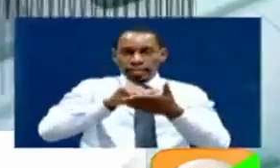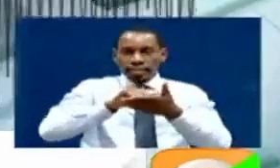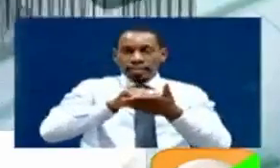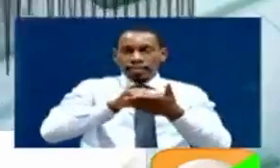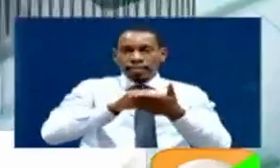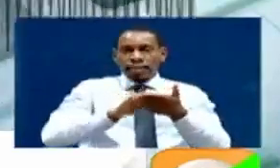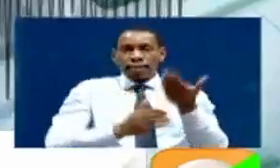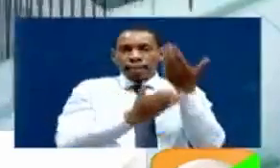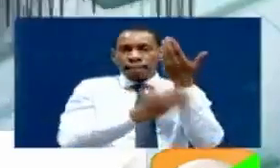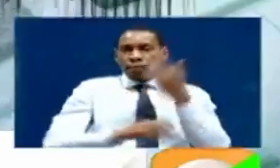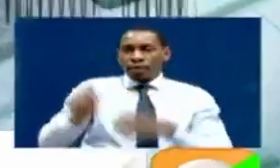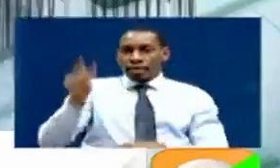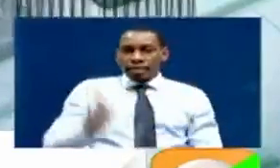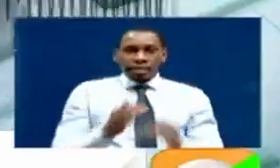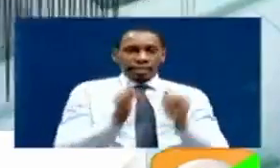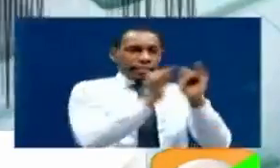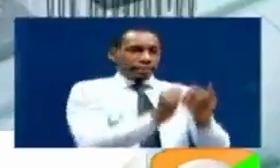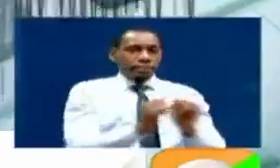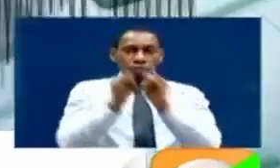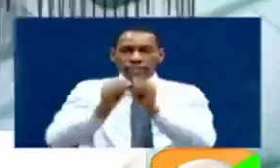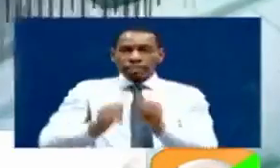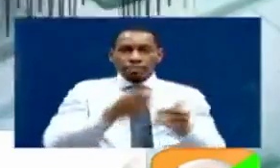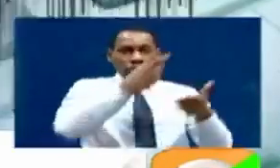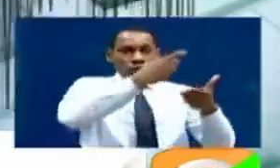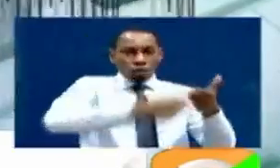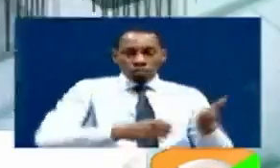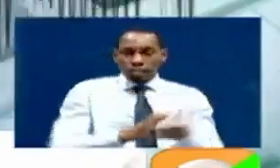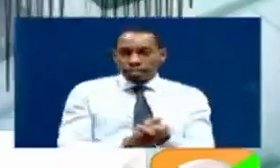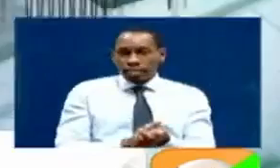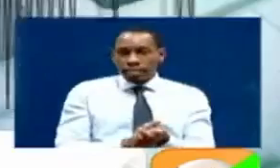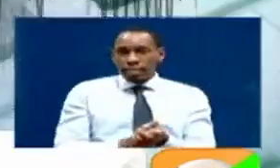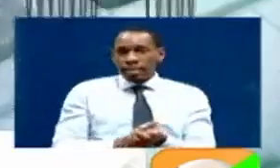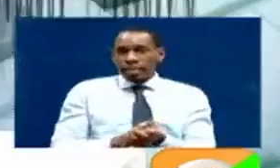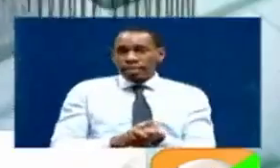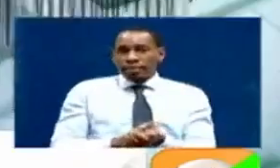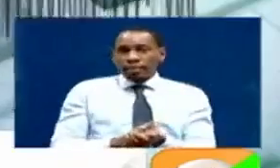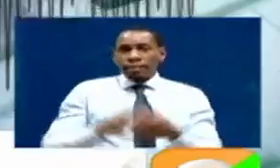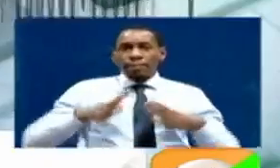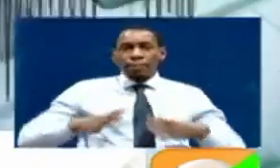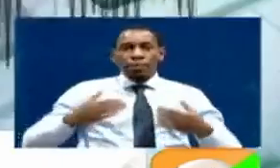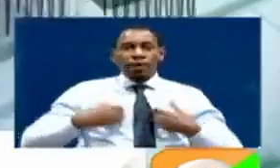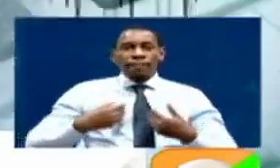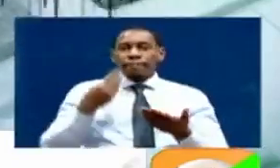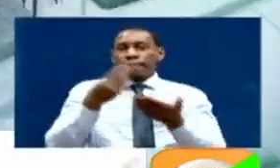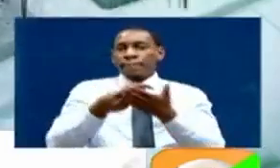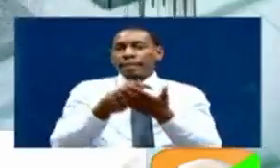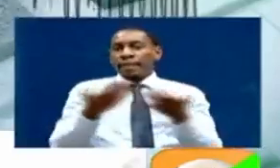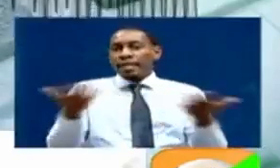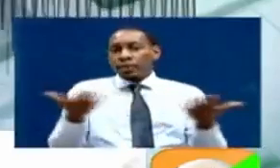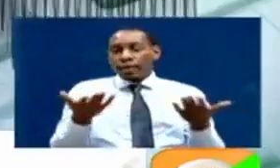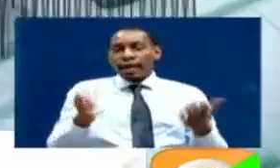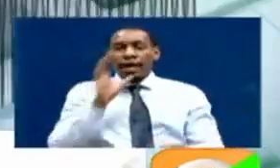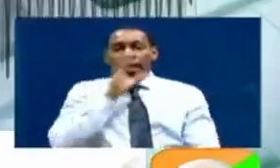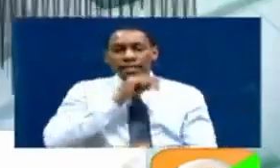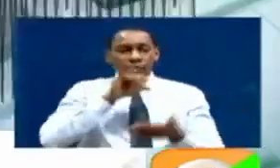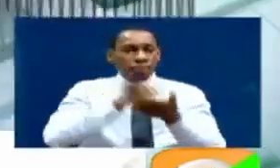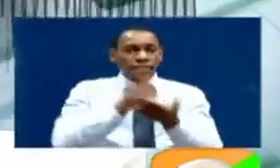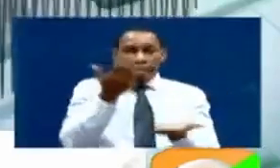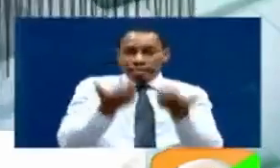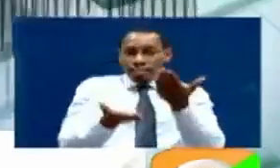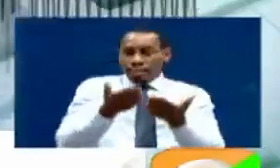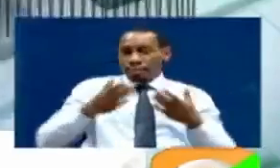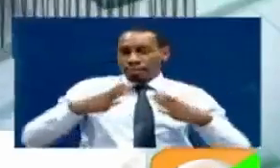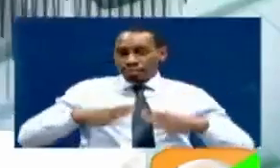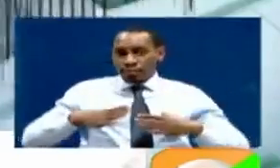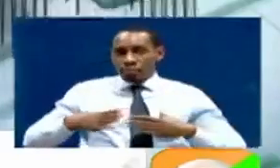Kenyan's individual cost. Where are these Kenyans going to get the money from? The assumption that maybe